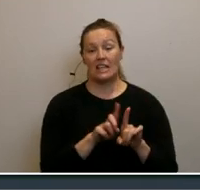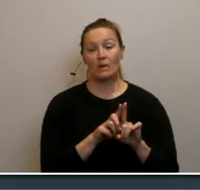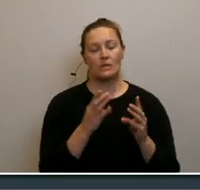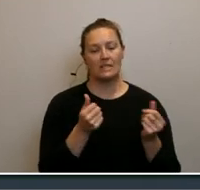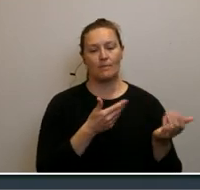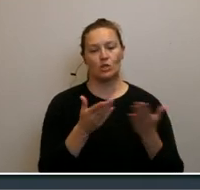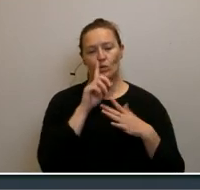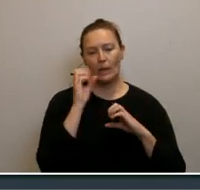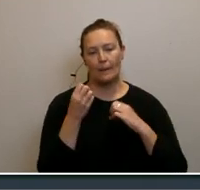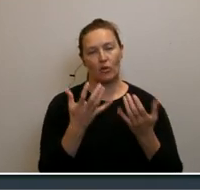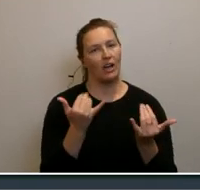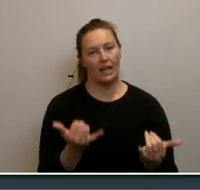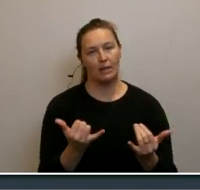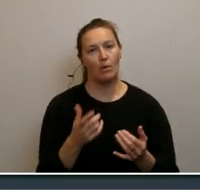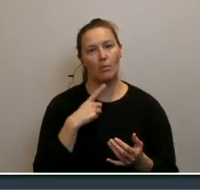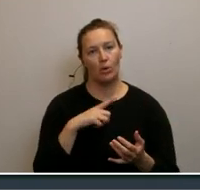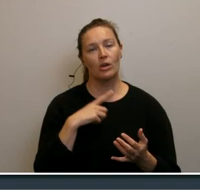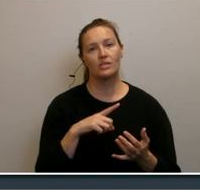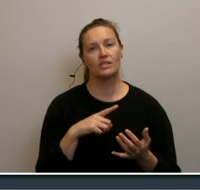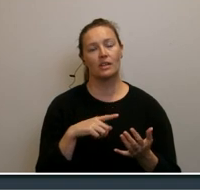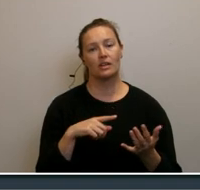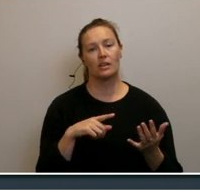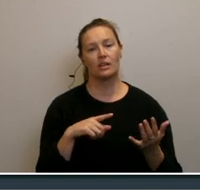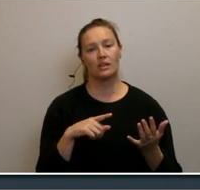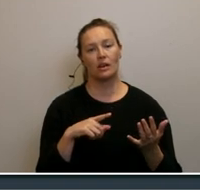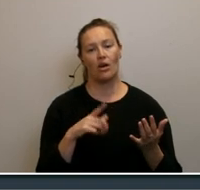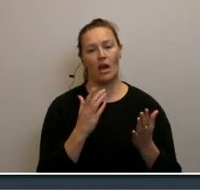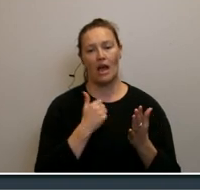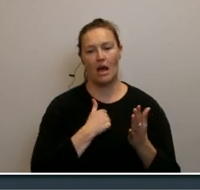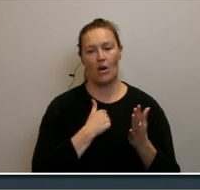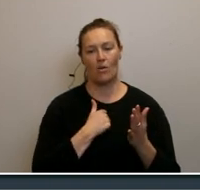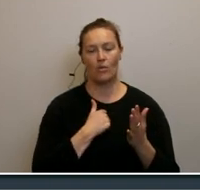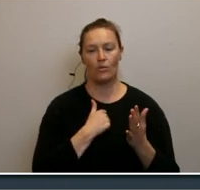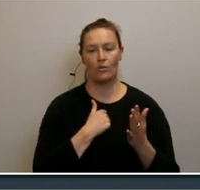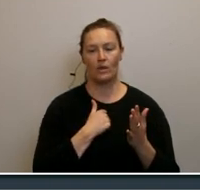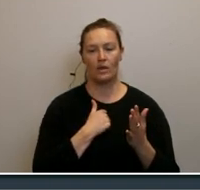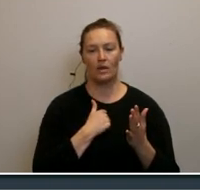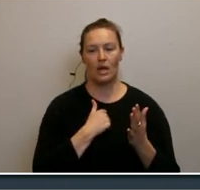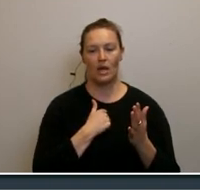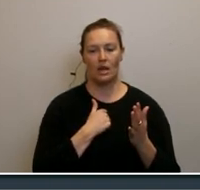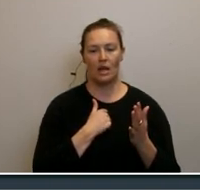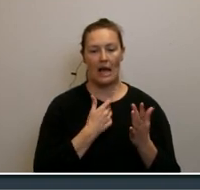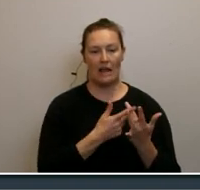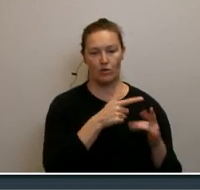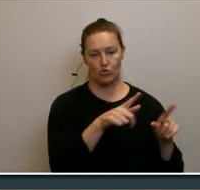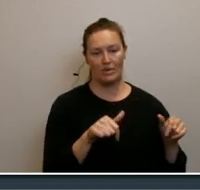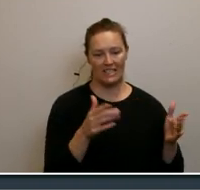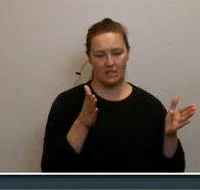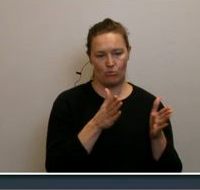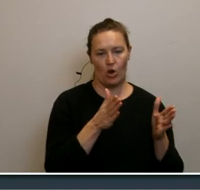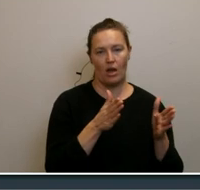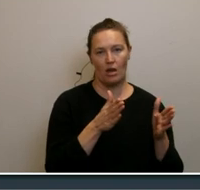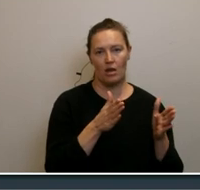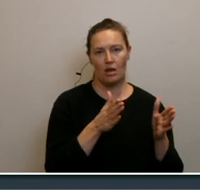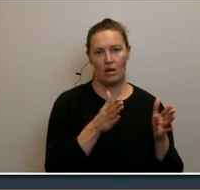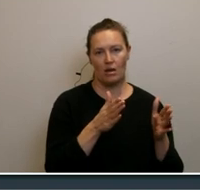provide some services that we'd like to because of the confines of being at Knight Street, which has over the years been